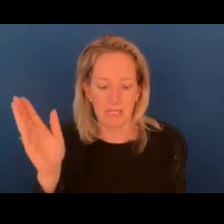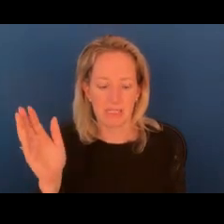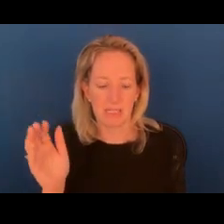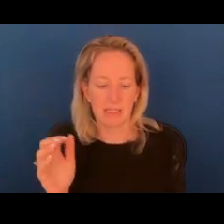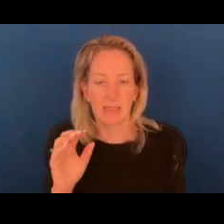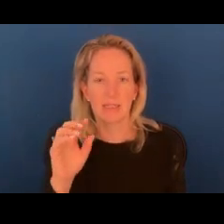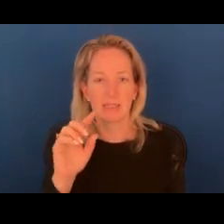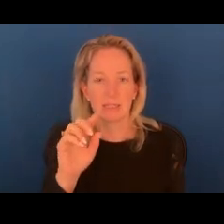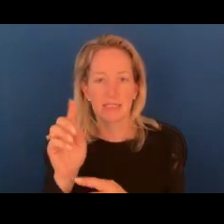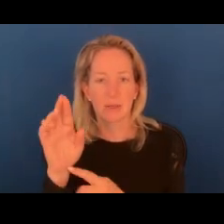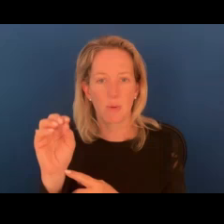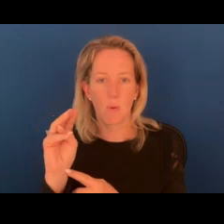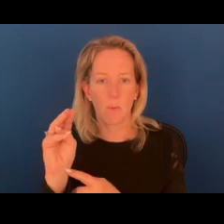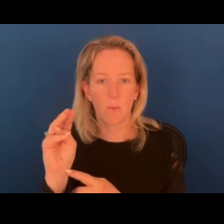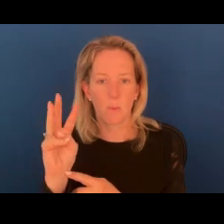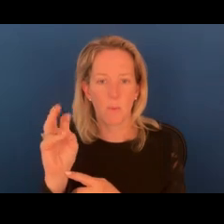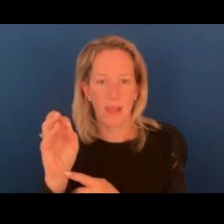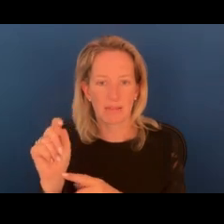Coalition.